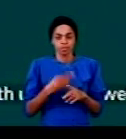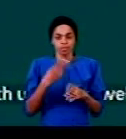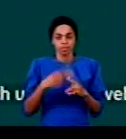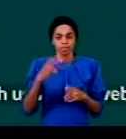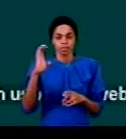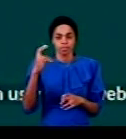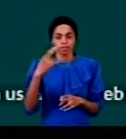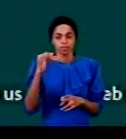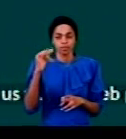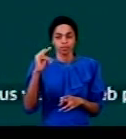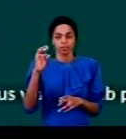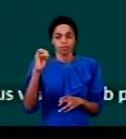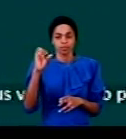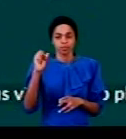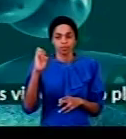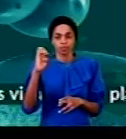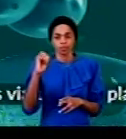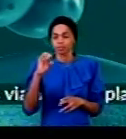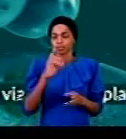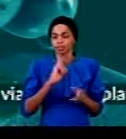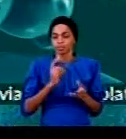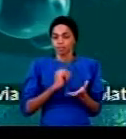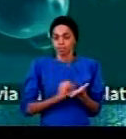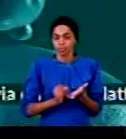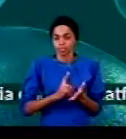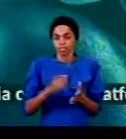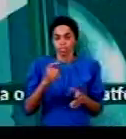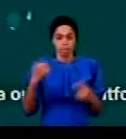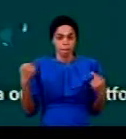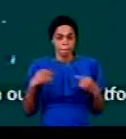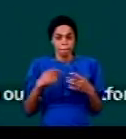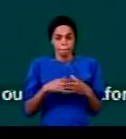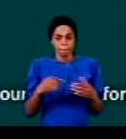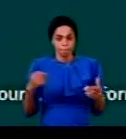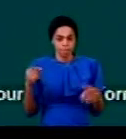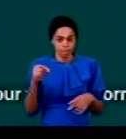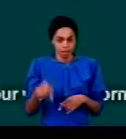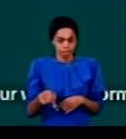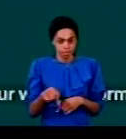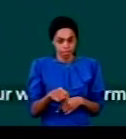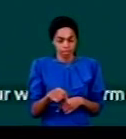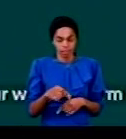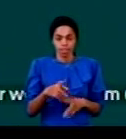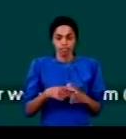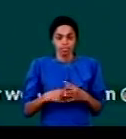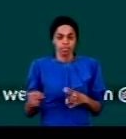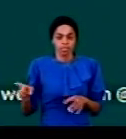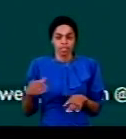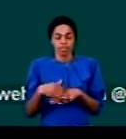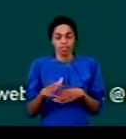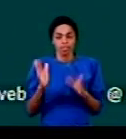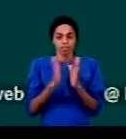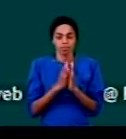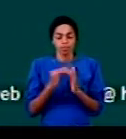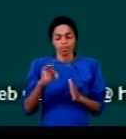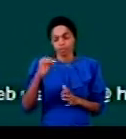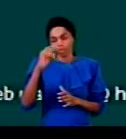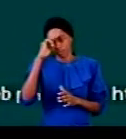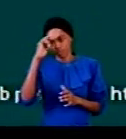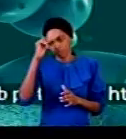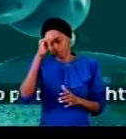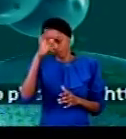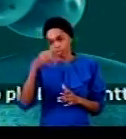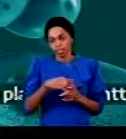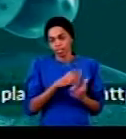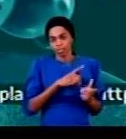Lord. While he was ministering, he mentioned the pain, and after the prayer, I discovered that the pain